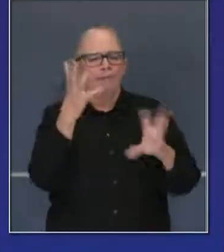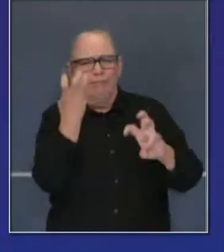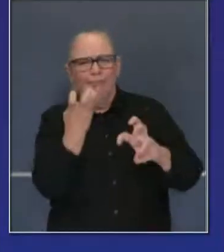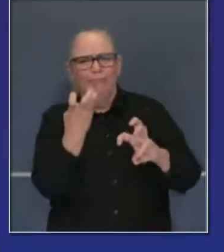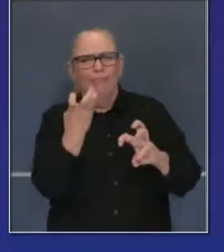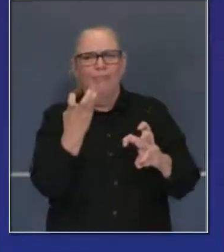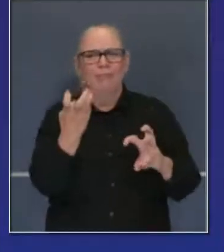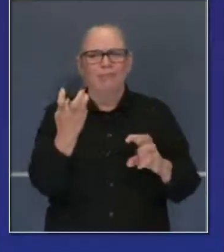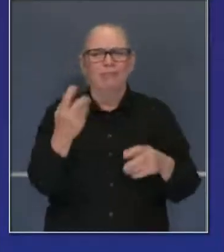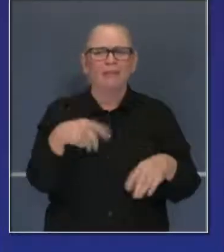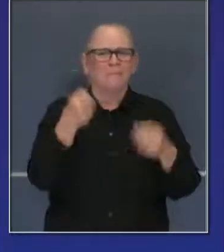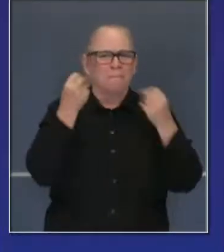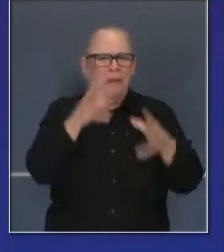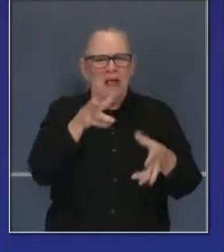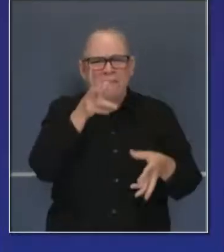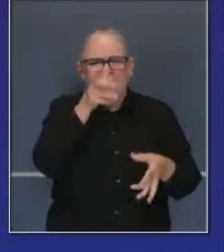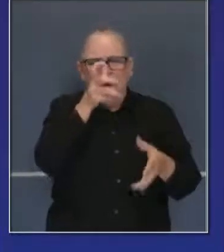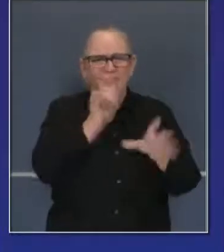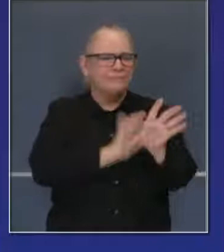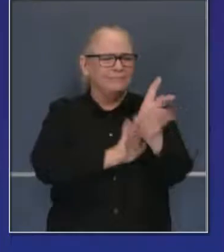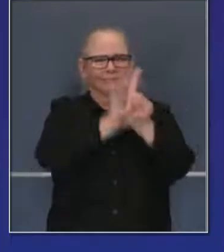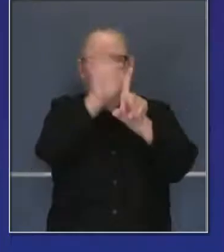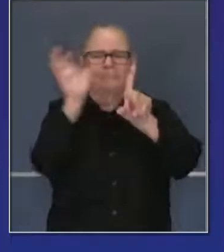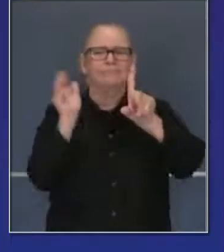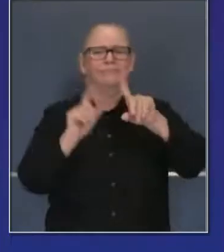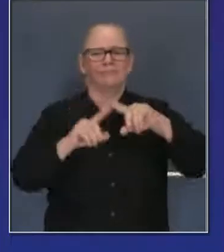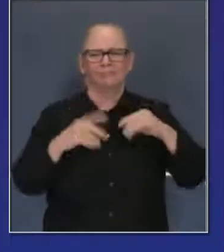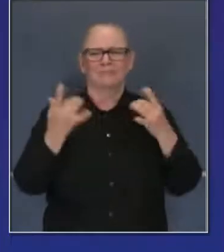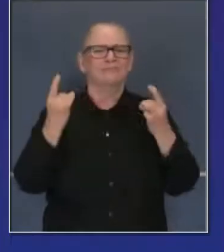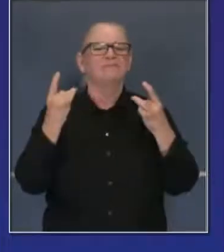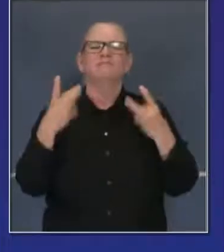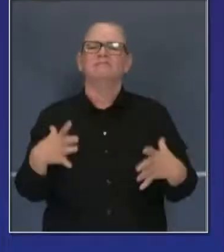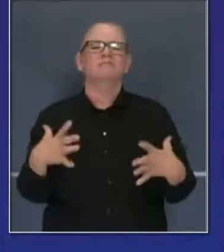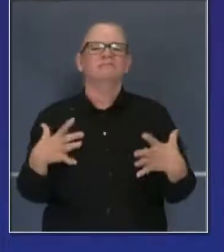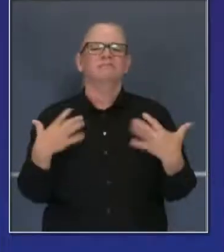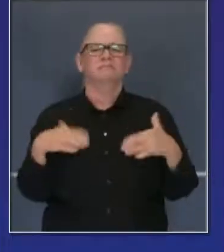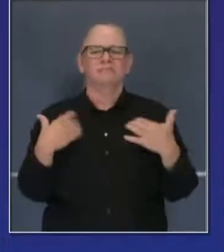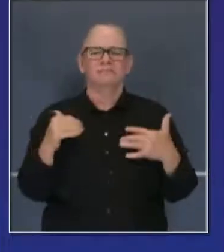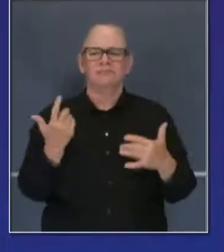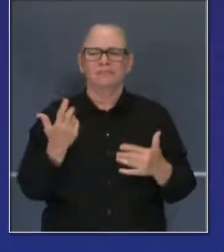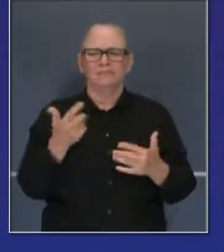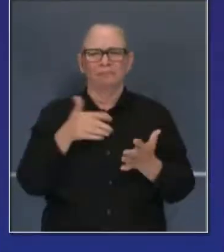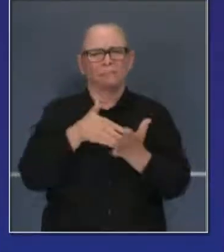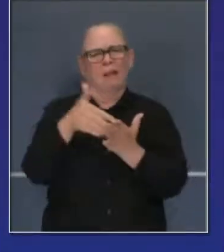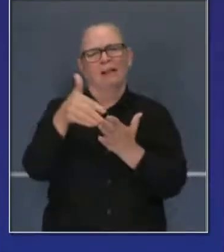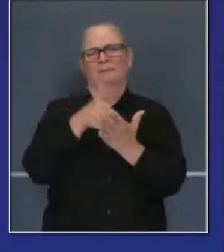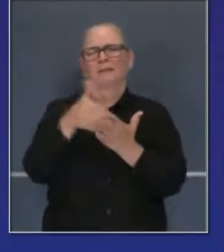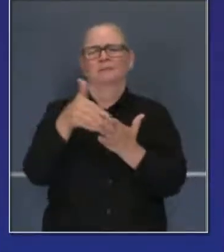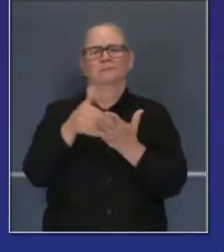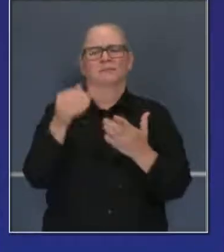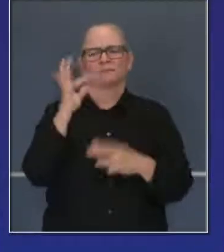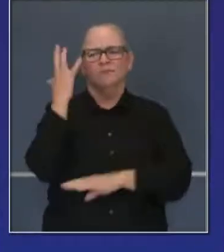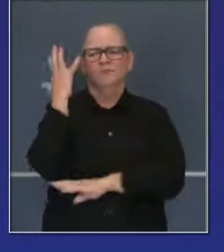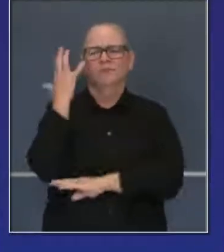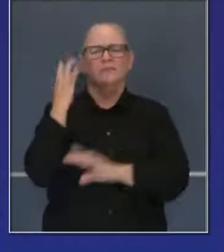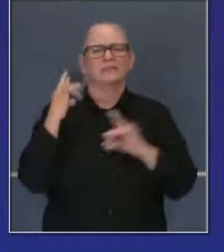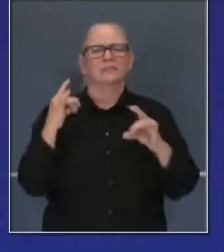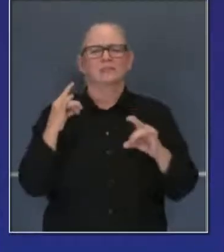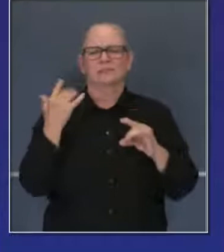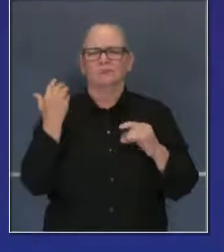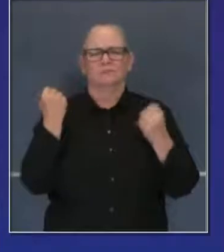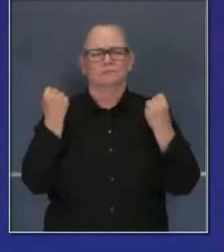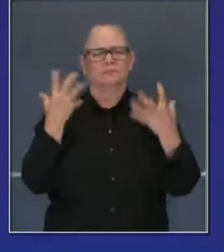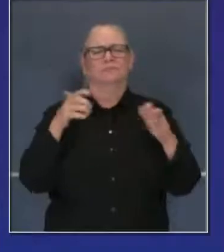You have climate-induced challenges that we have. You have millions, tens of millions of trees in these forests,